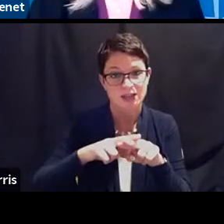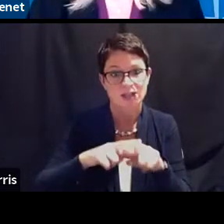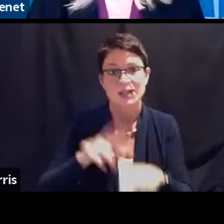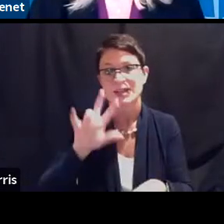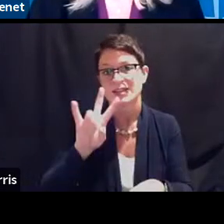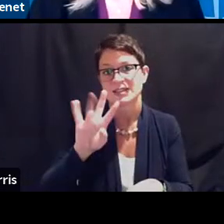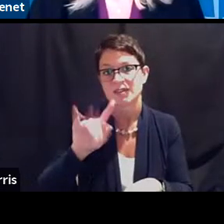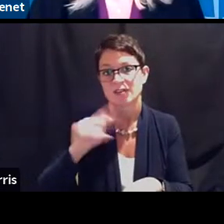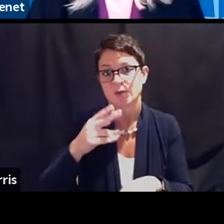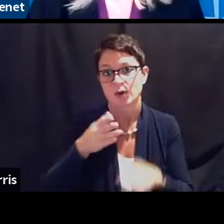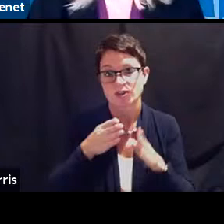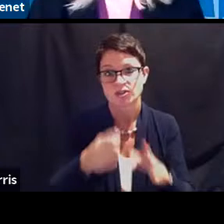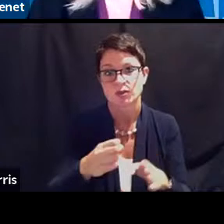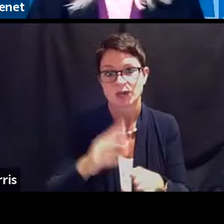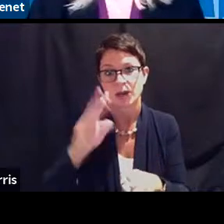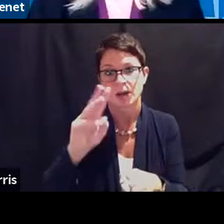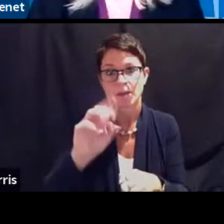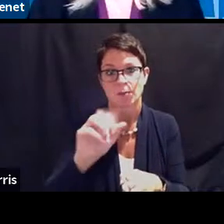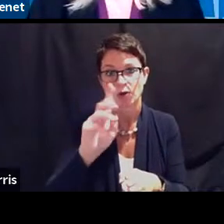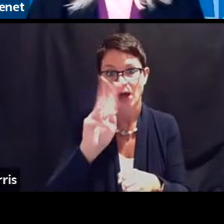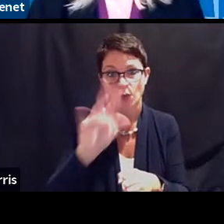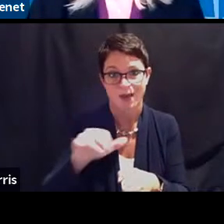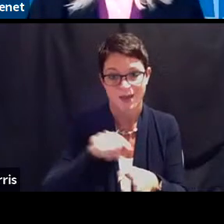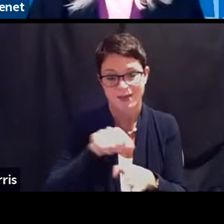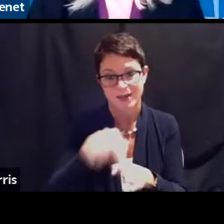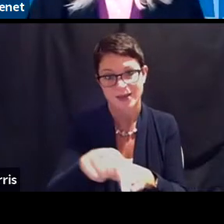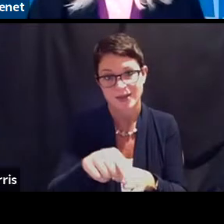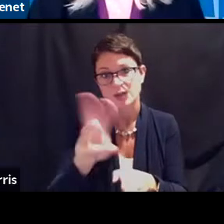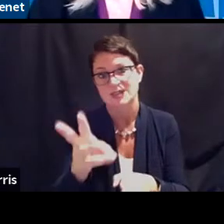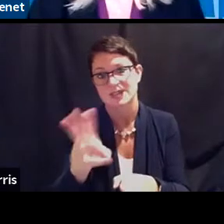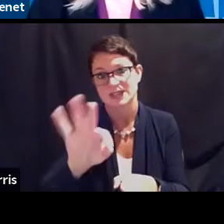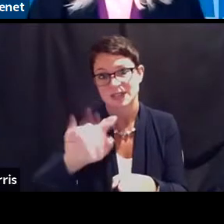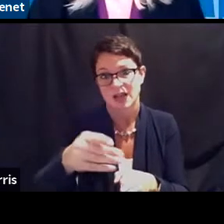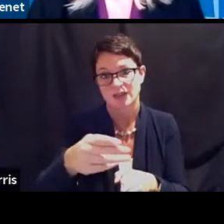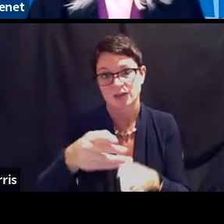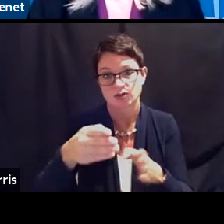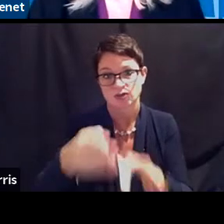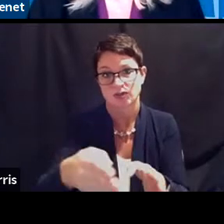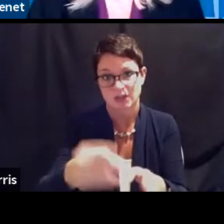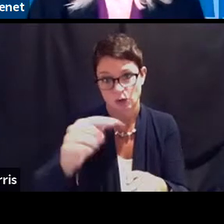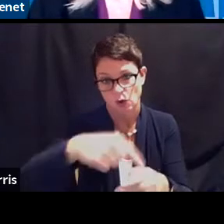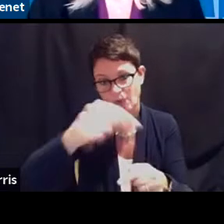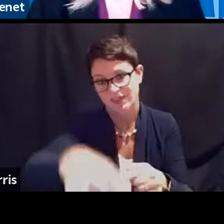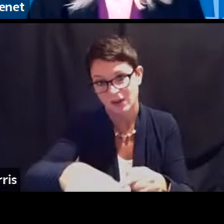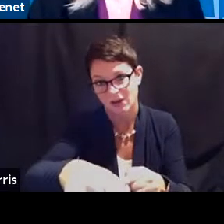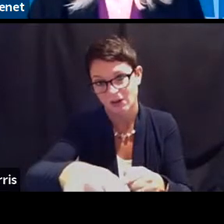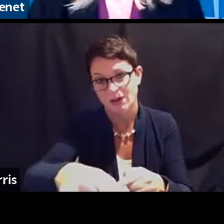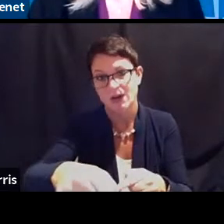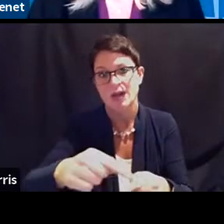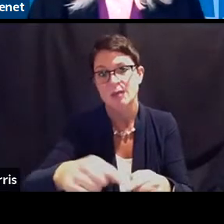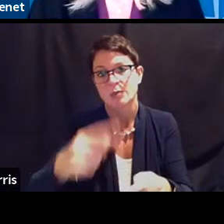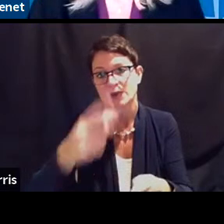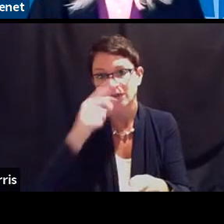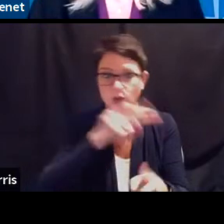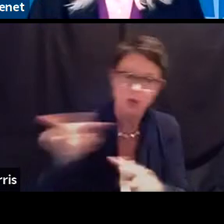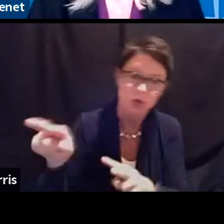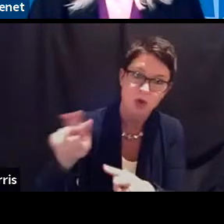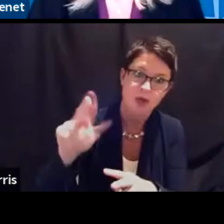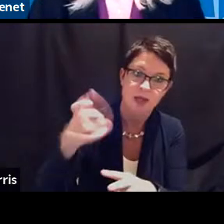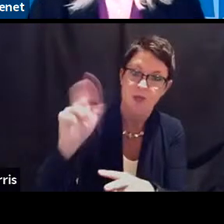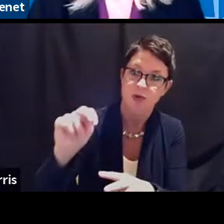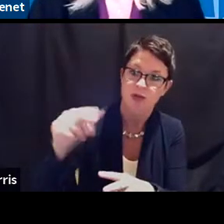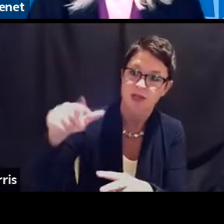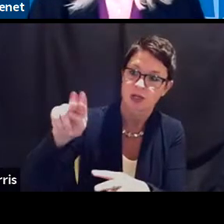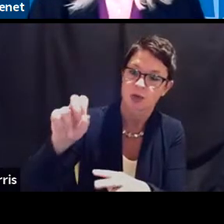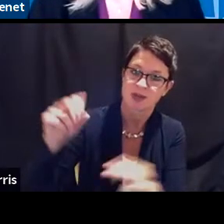74th Street, Broadway, there is 69th Street over there. And if you look right by the Brooklyn Queens